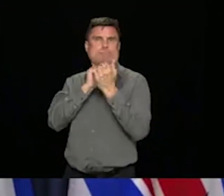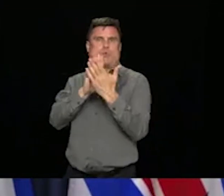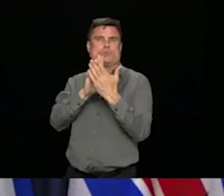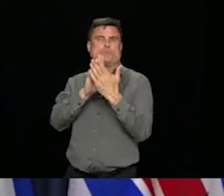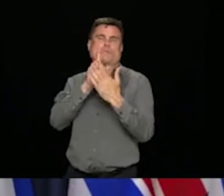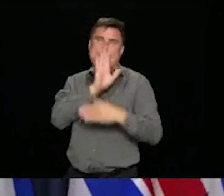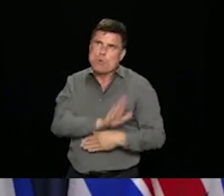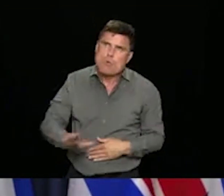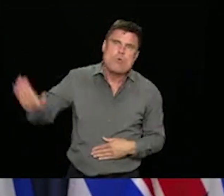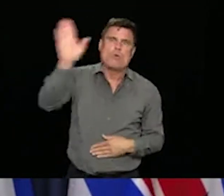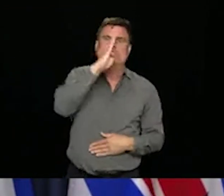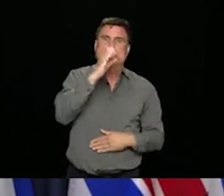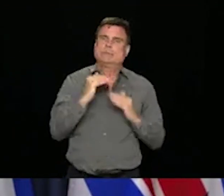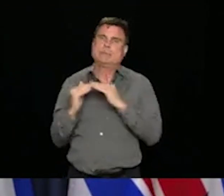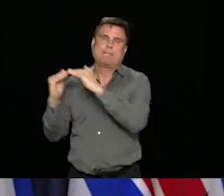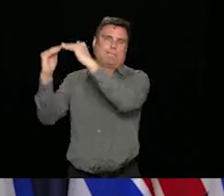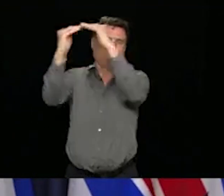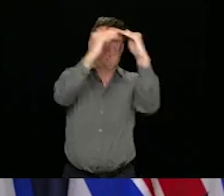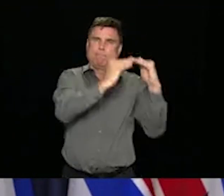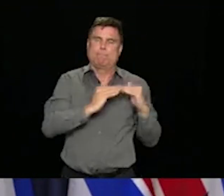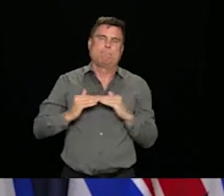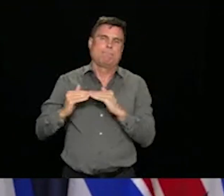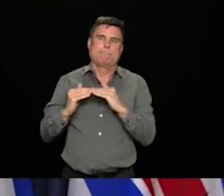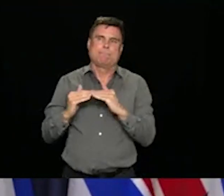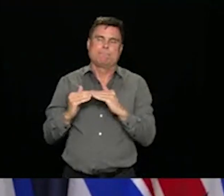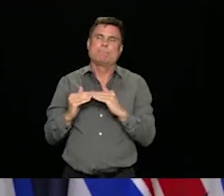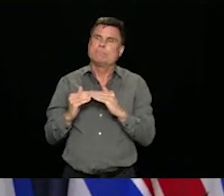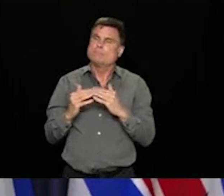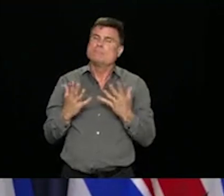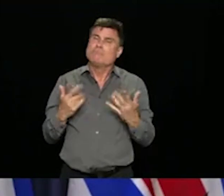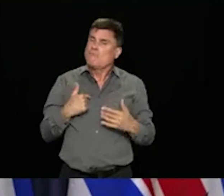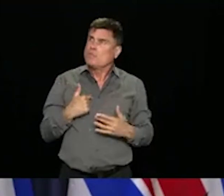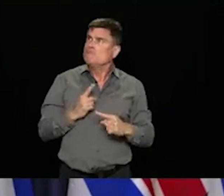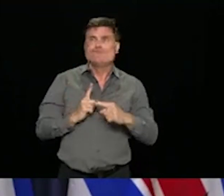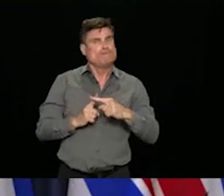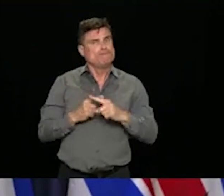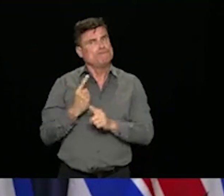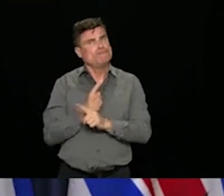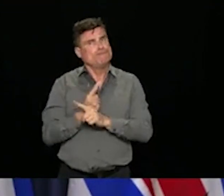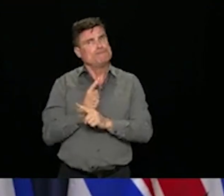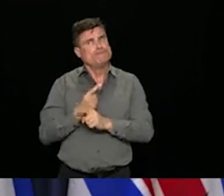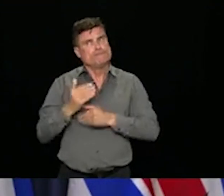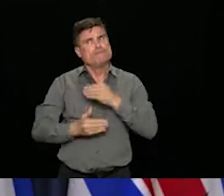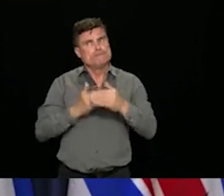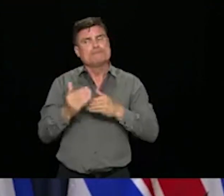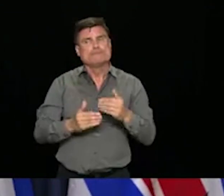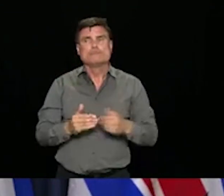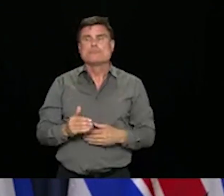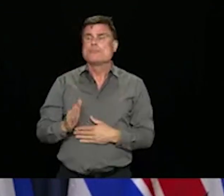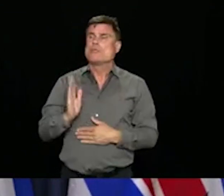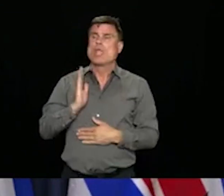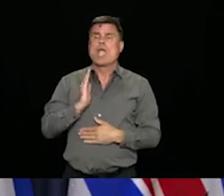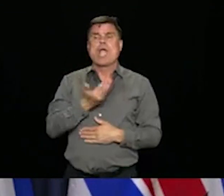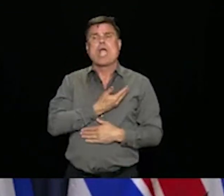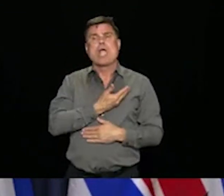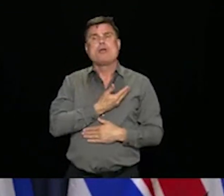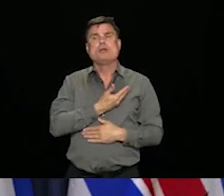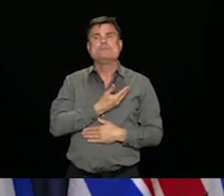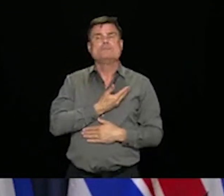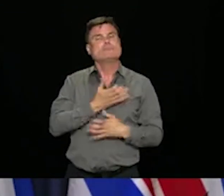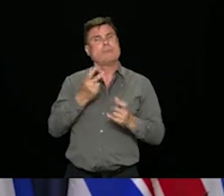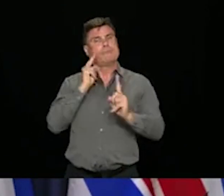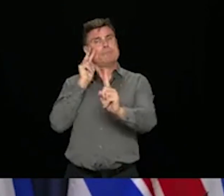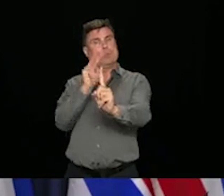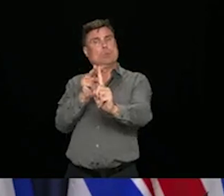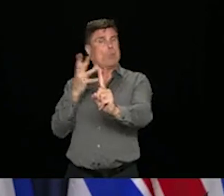I think the approach that we're taking, which is to continue to view it in that way in this phase 2 period and phase 3 period, is the right period.